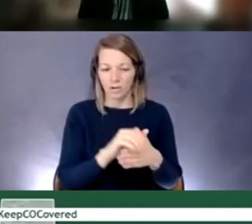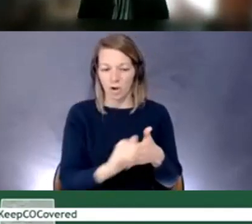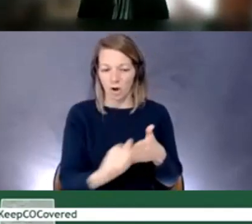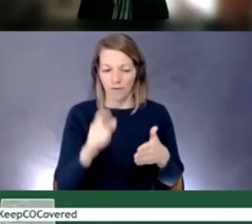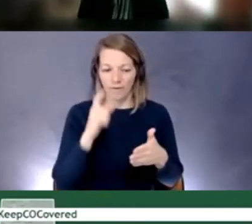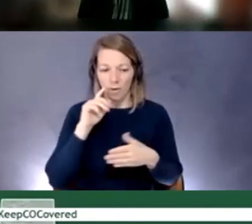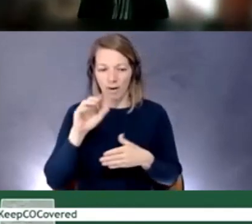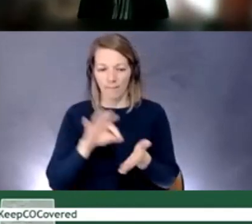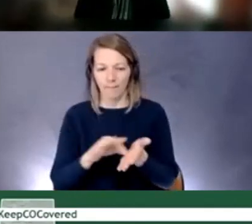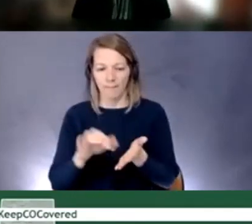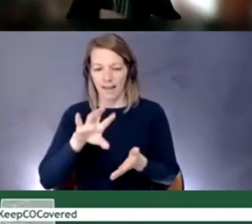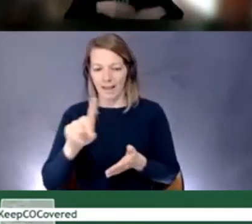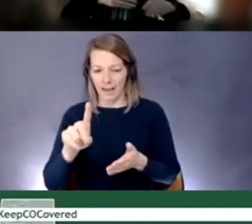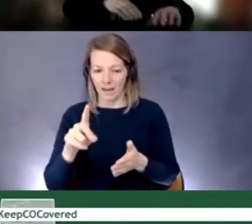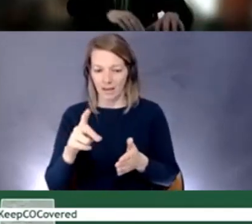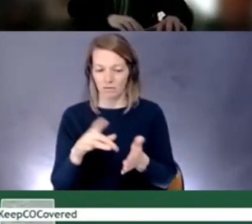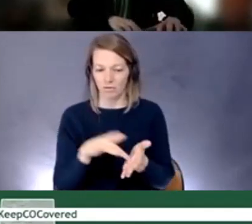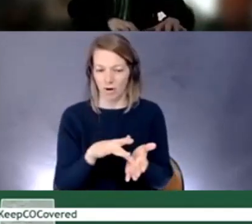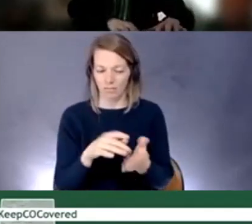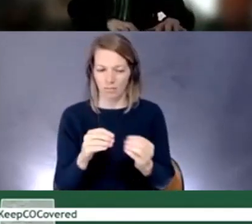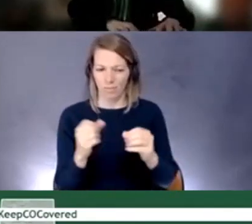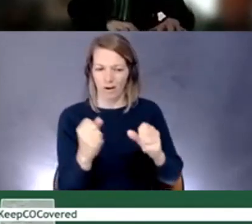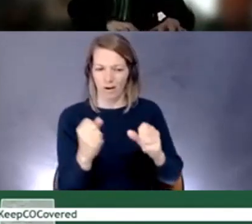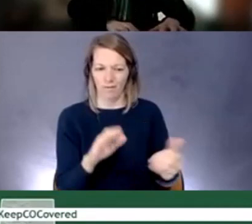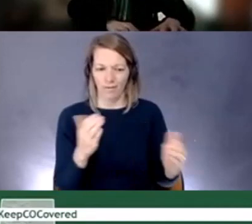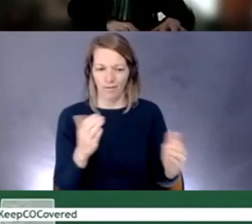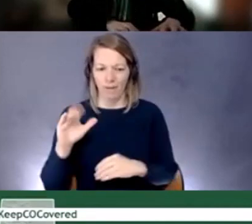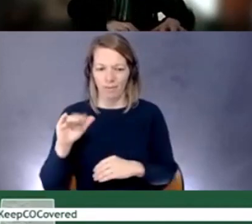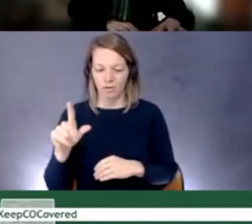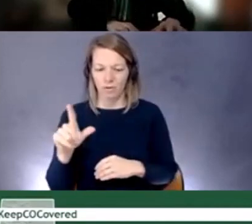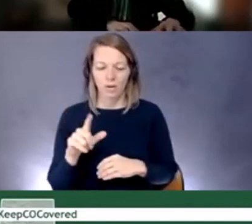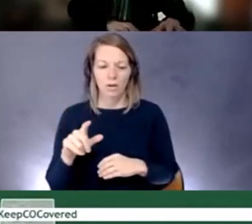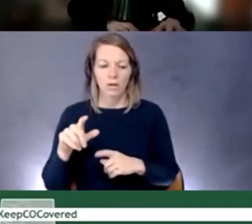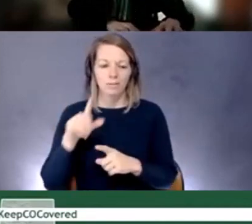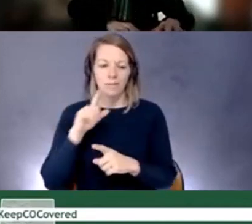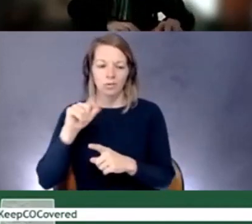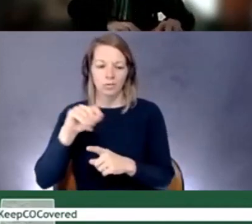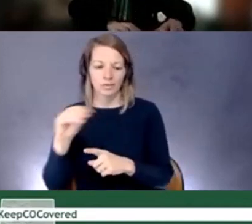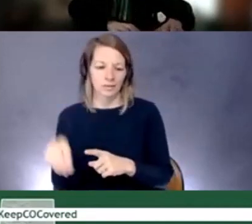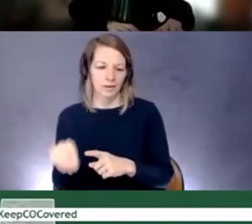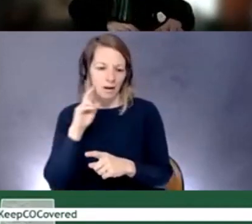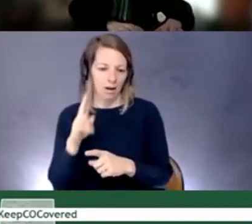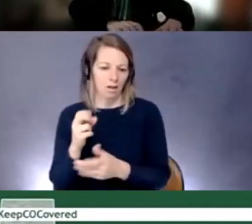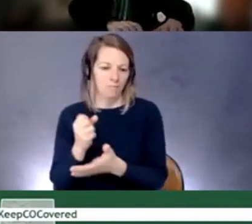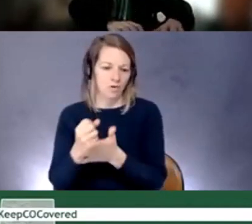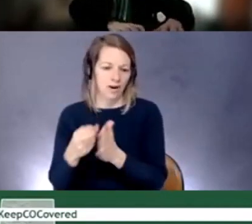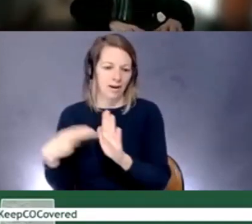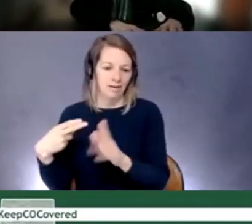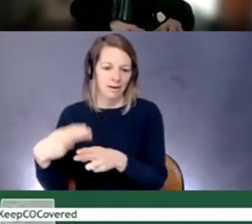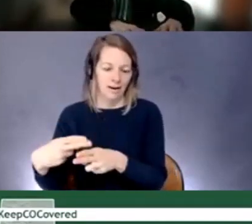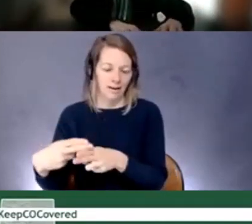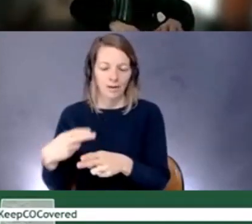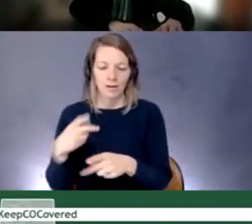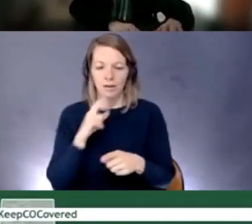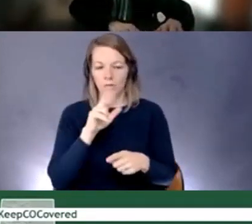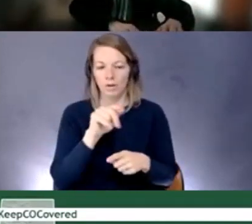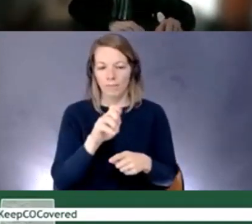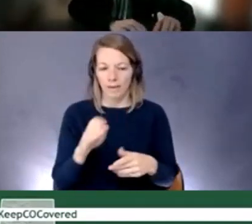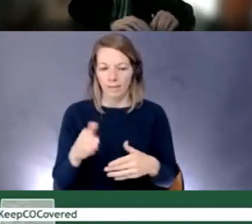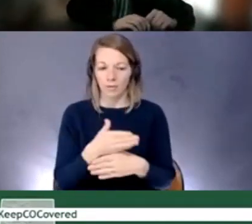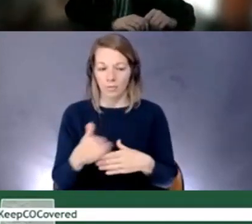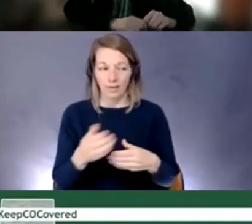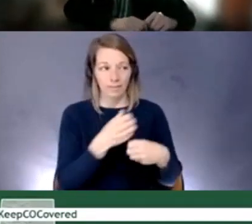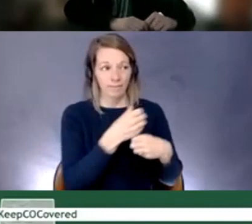just so much more powerful than the commercial side. The commercial side is about 20% on a brand name drug, and that rebate pass through goes between manufacturers